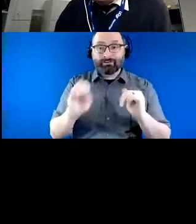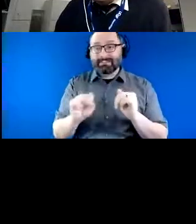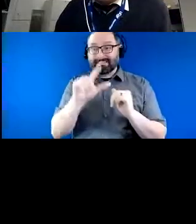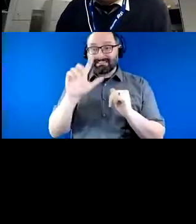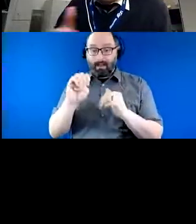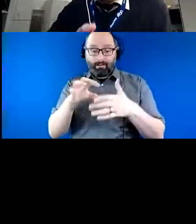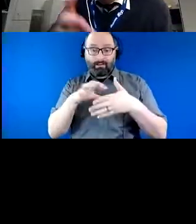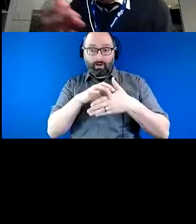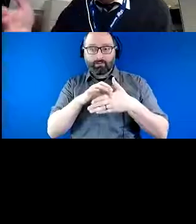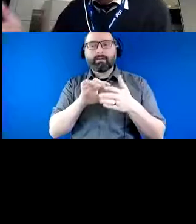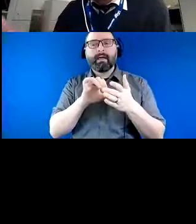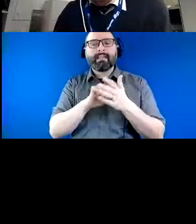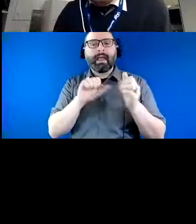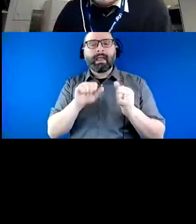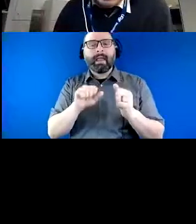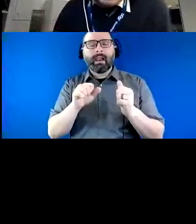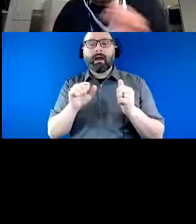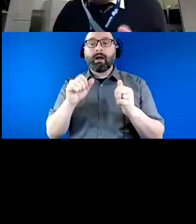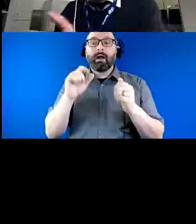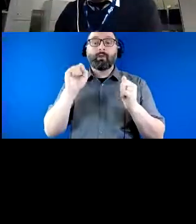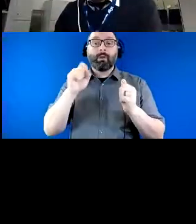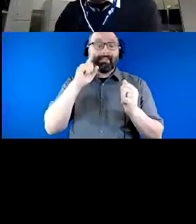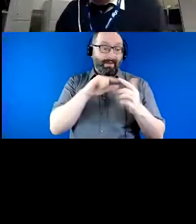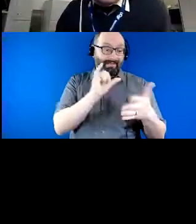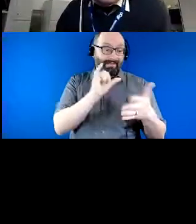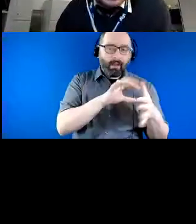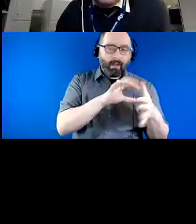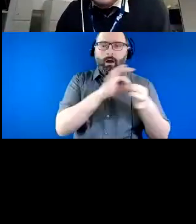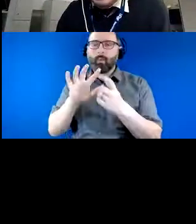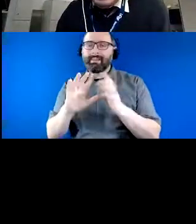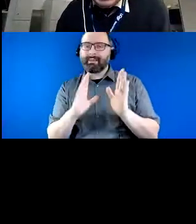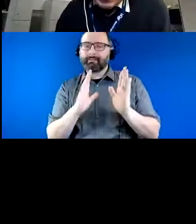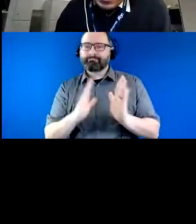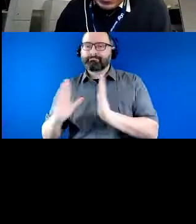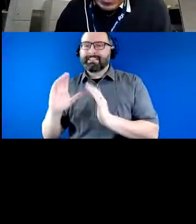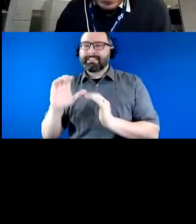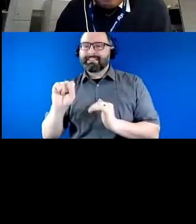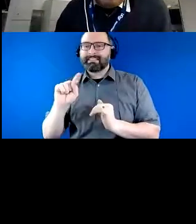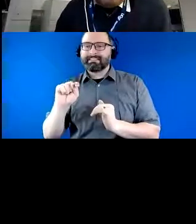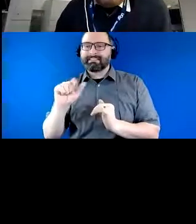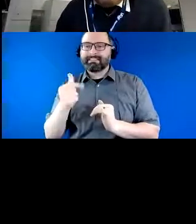be thought of depending on the stage of the dementia. It changes. It's a moving target.